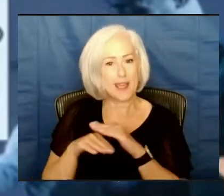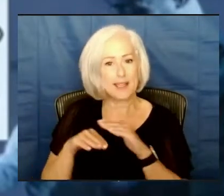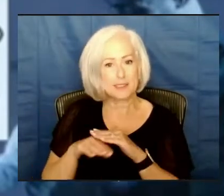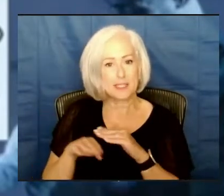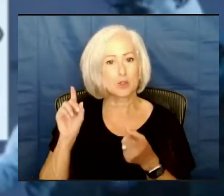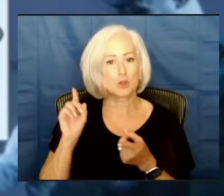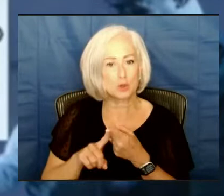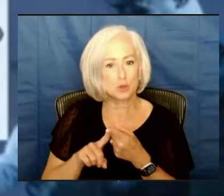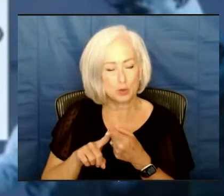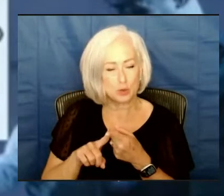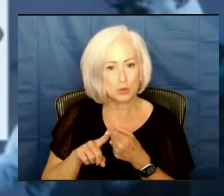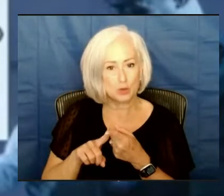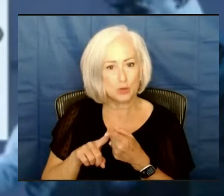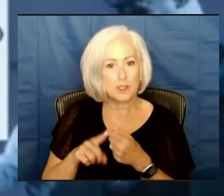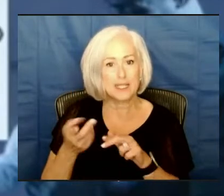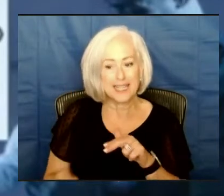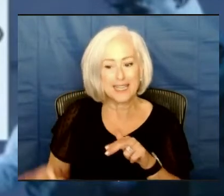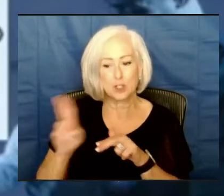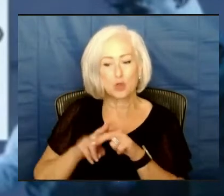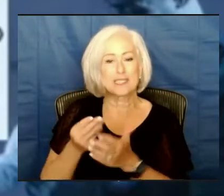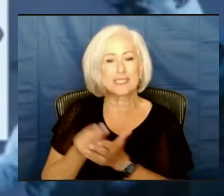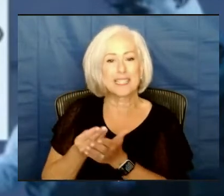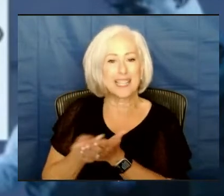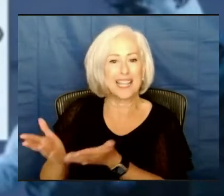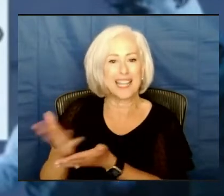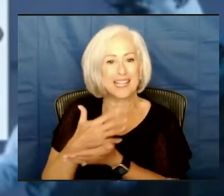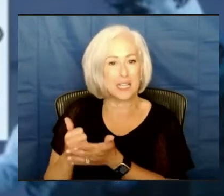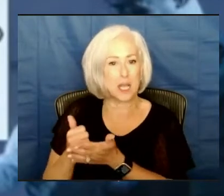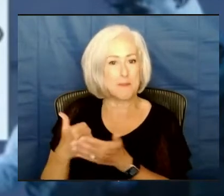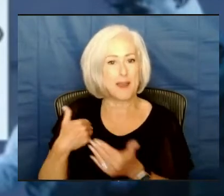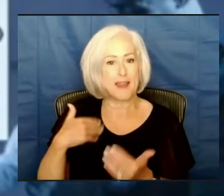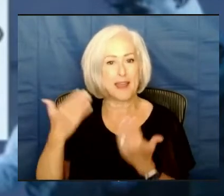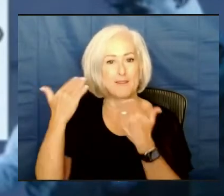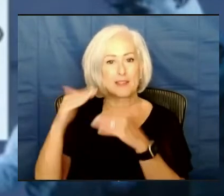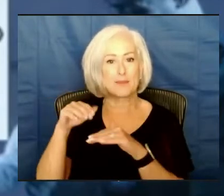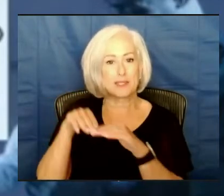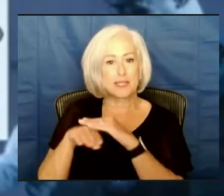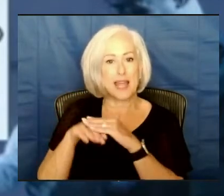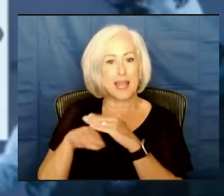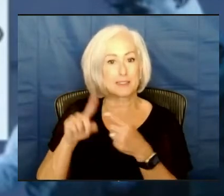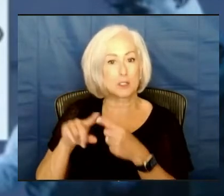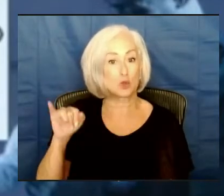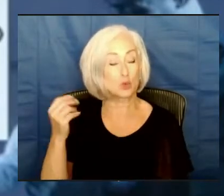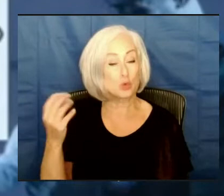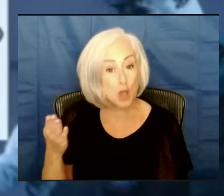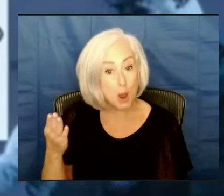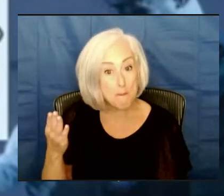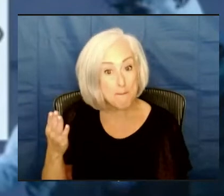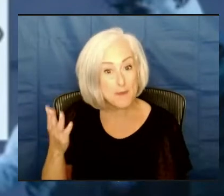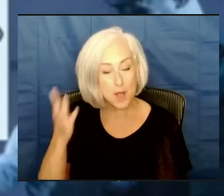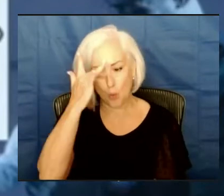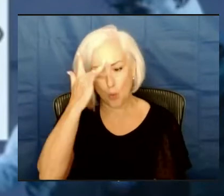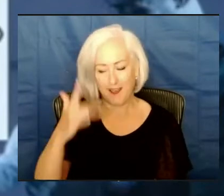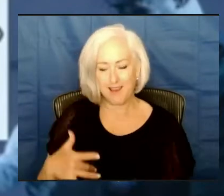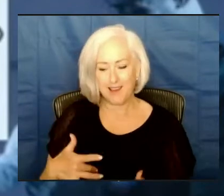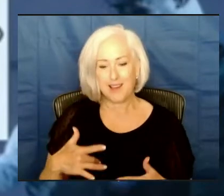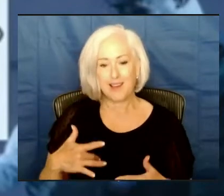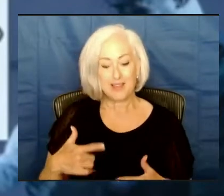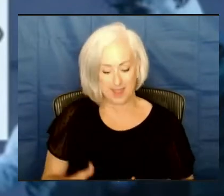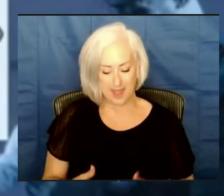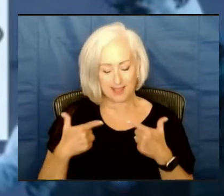to increasing their income. So they have limited access to jobs, right? Because they are living in a community